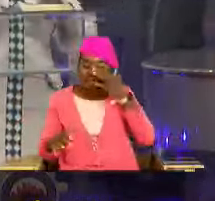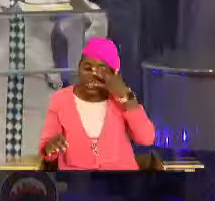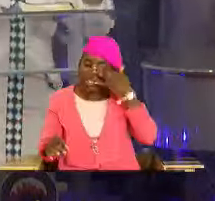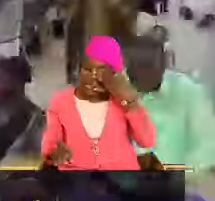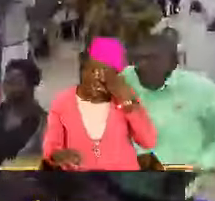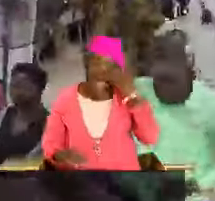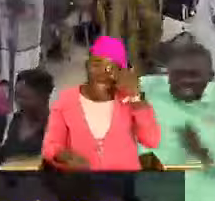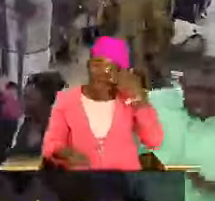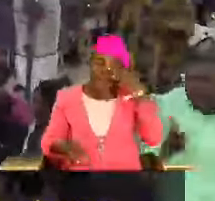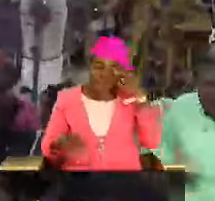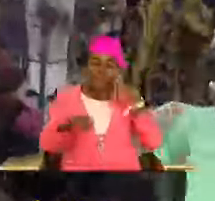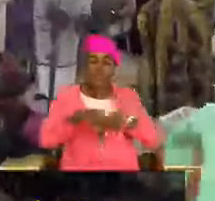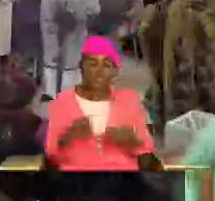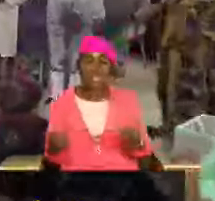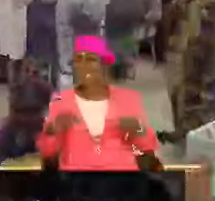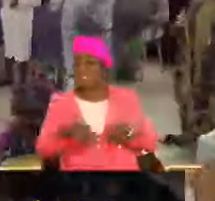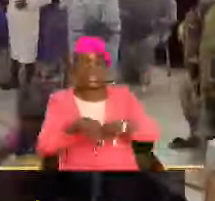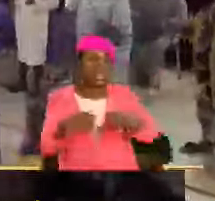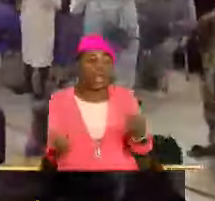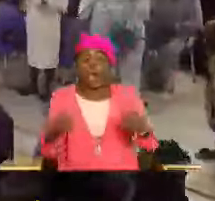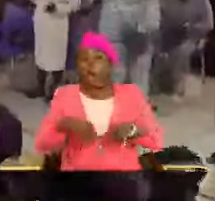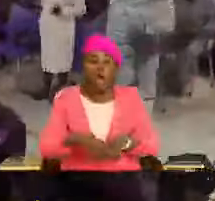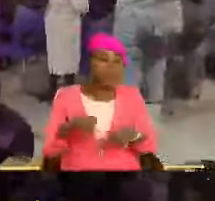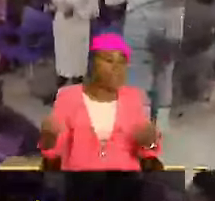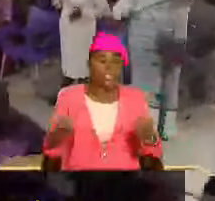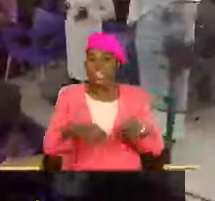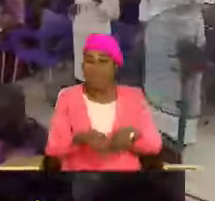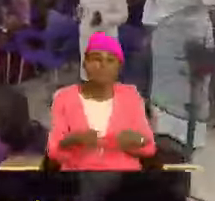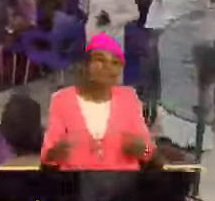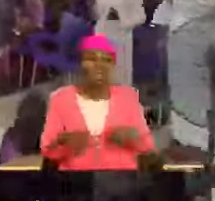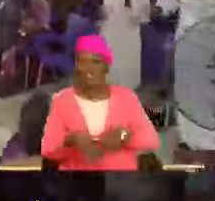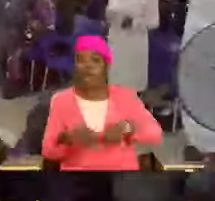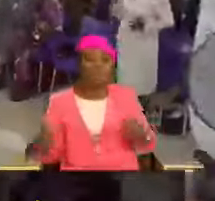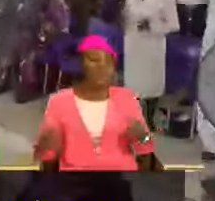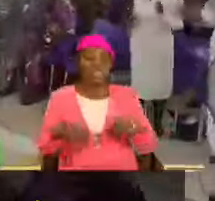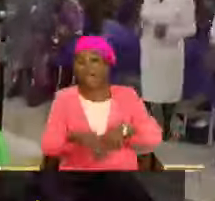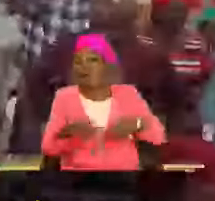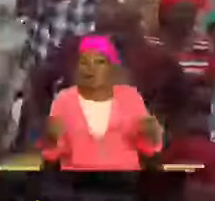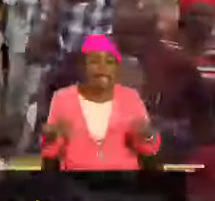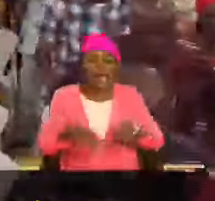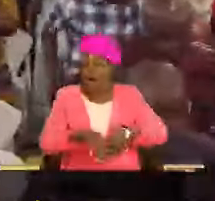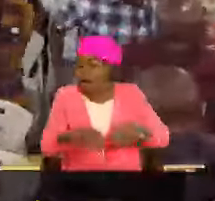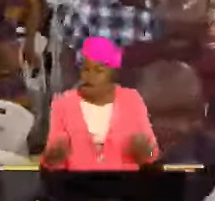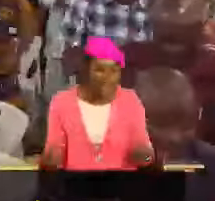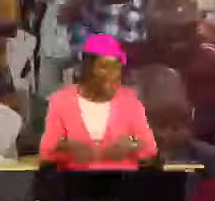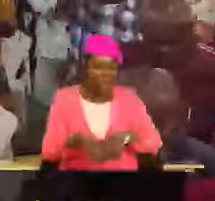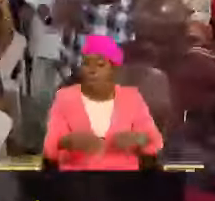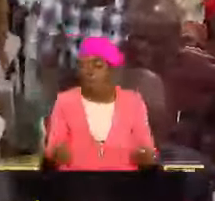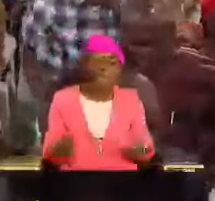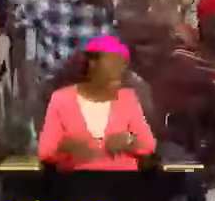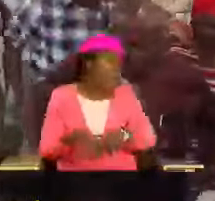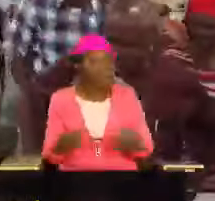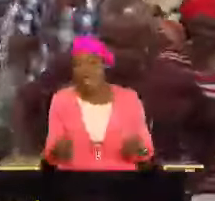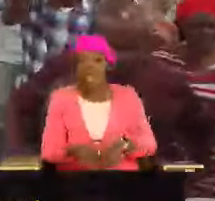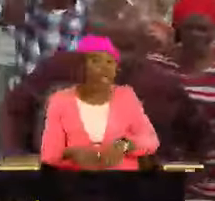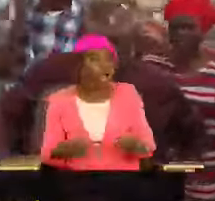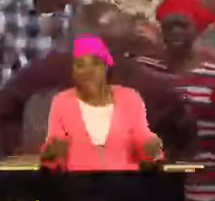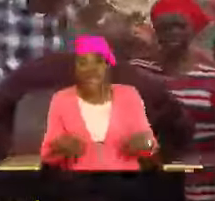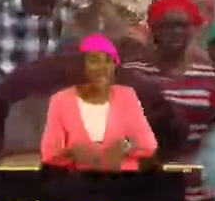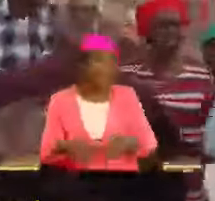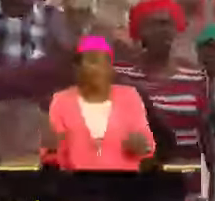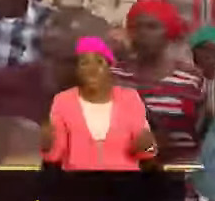now break now break now break now break now break now break now open your mouth and declare want them to